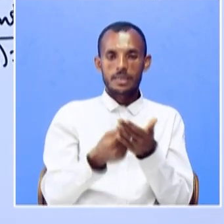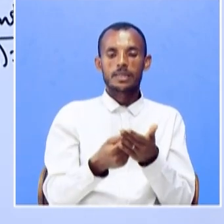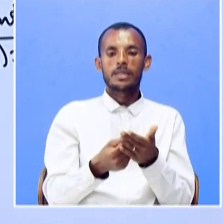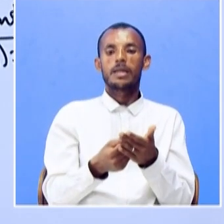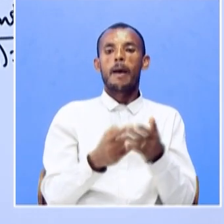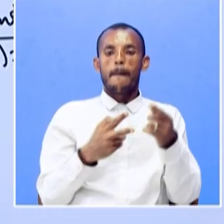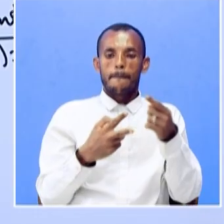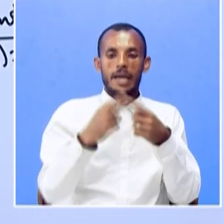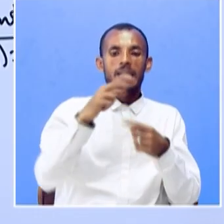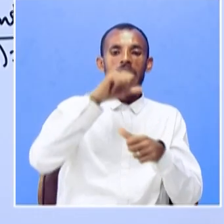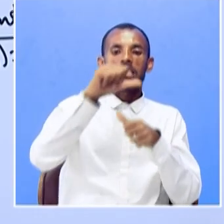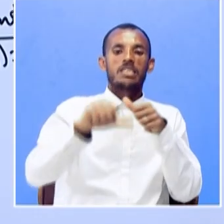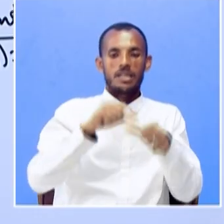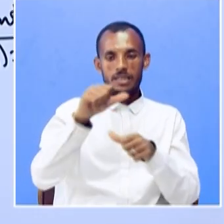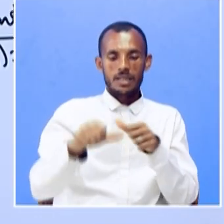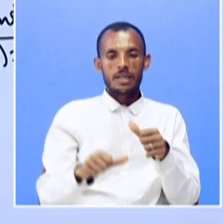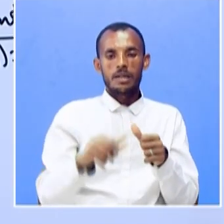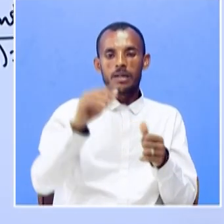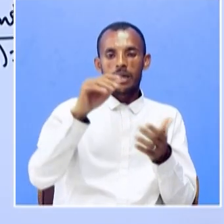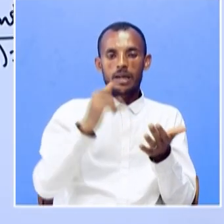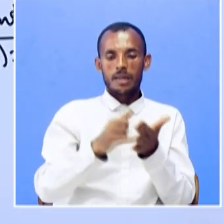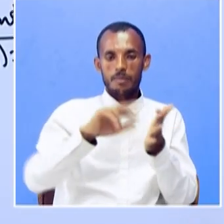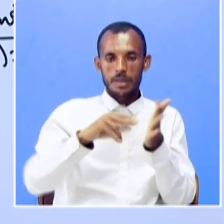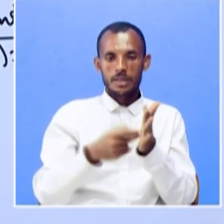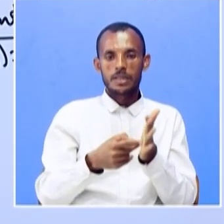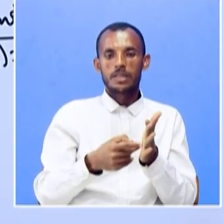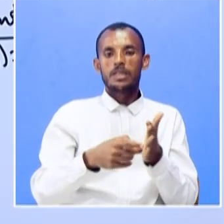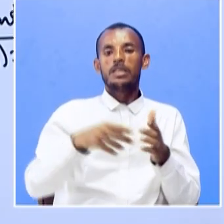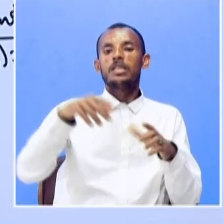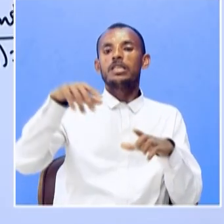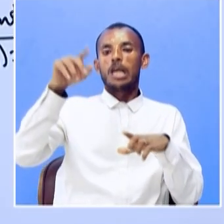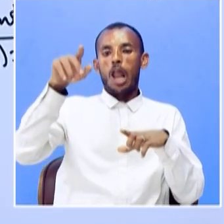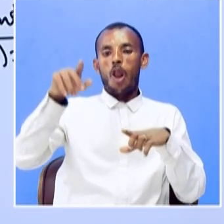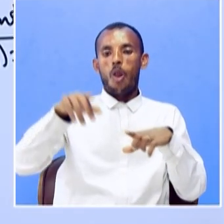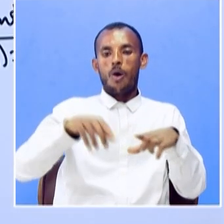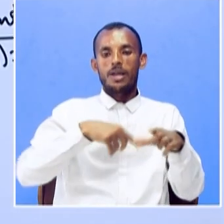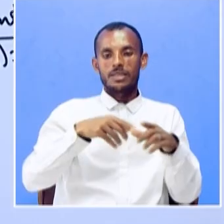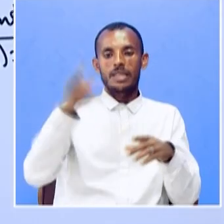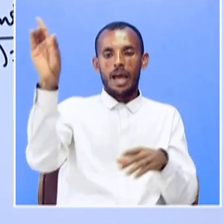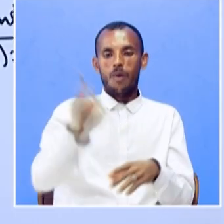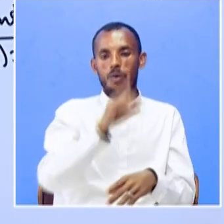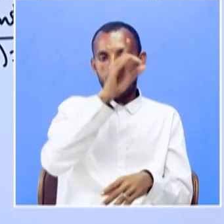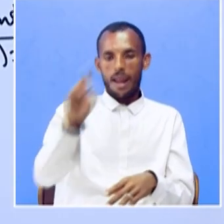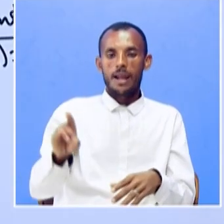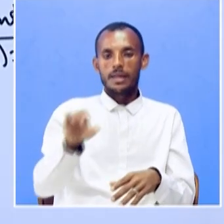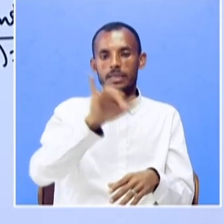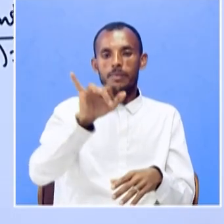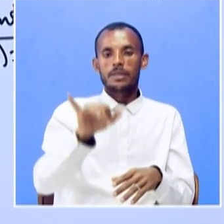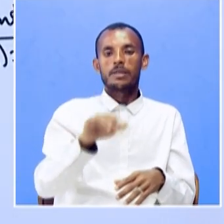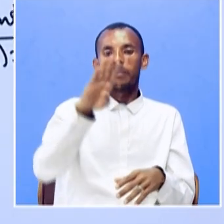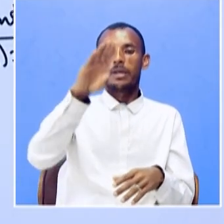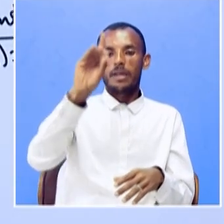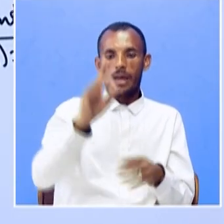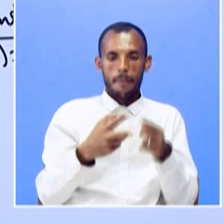other. This means this the longest diagonal also bisects the diagonal BD into two equal parts.